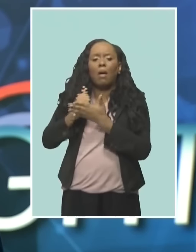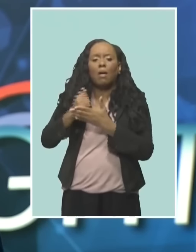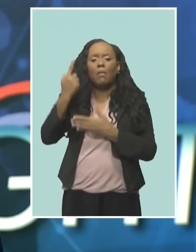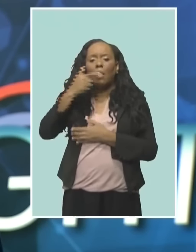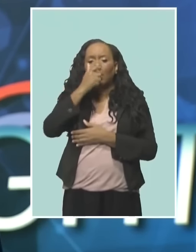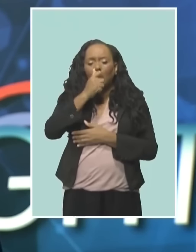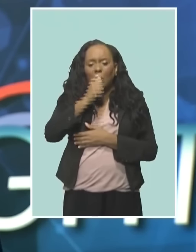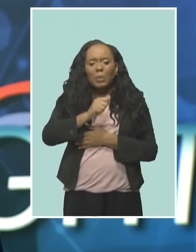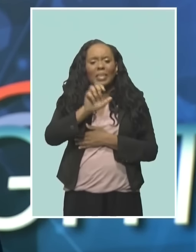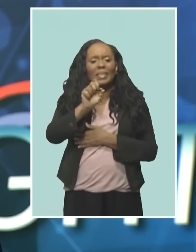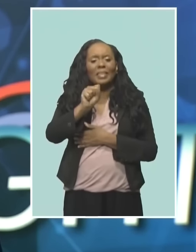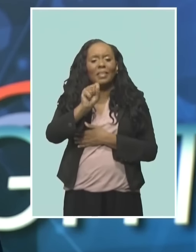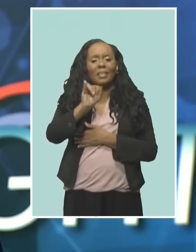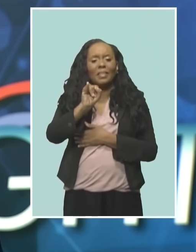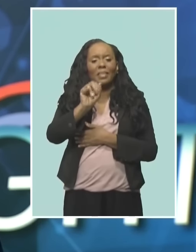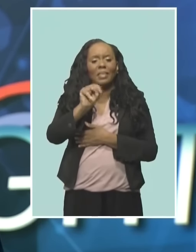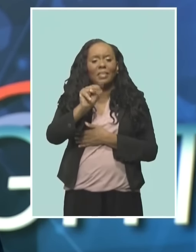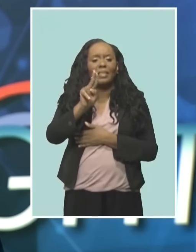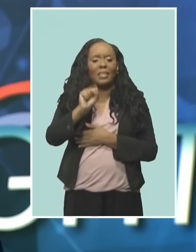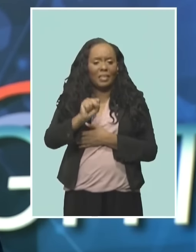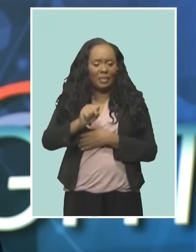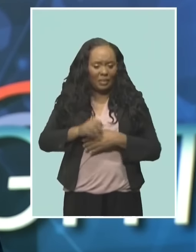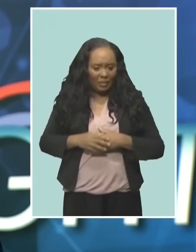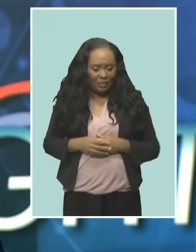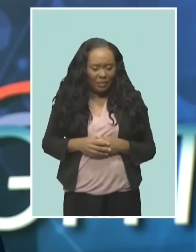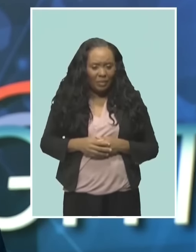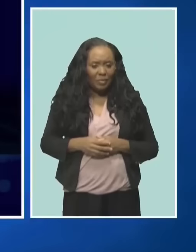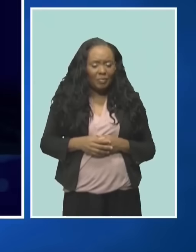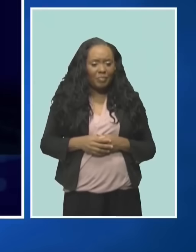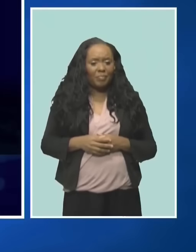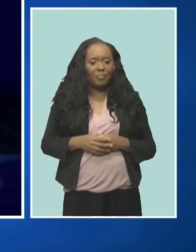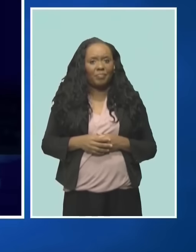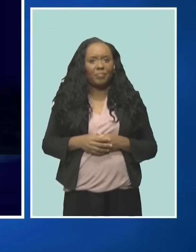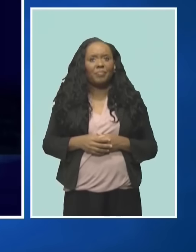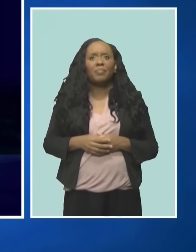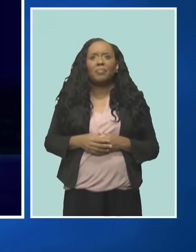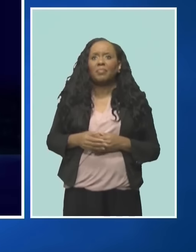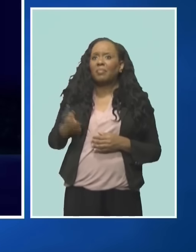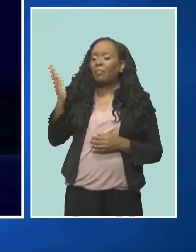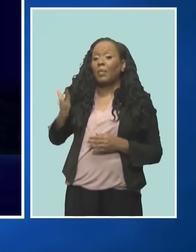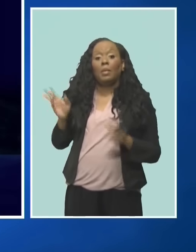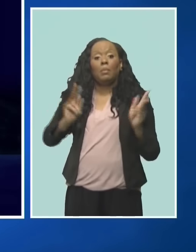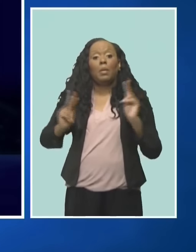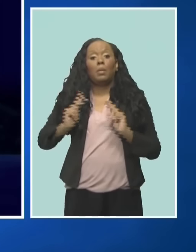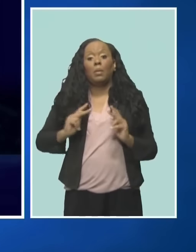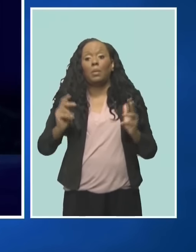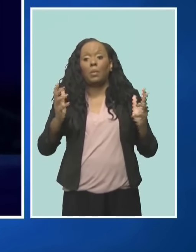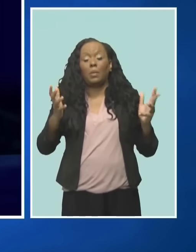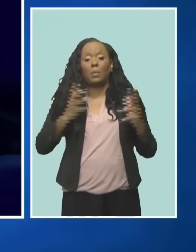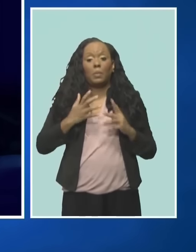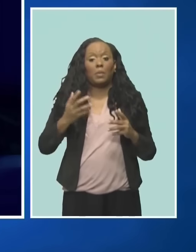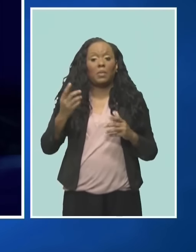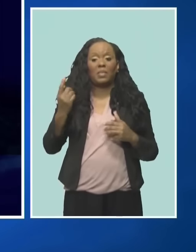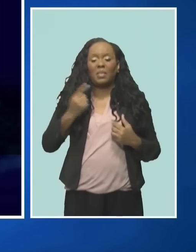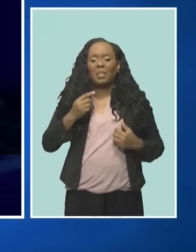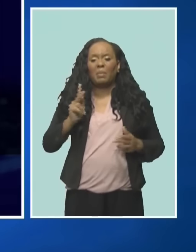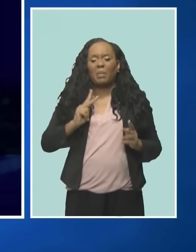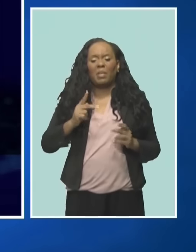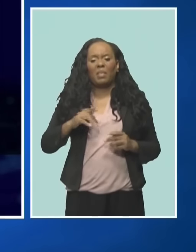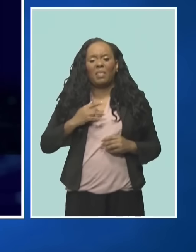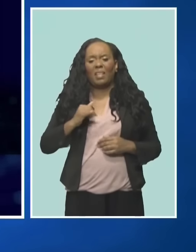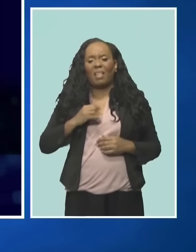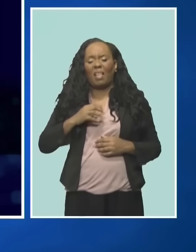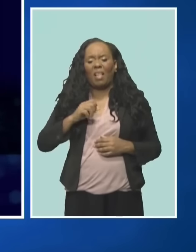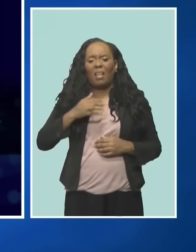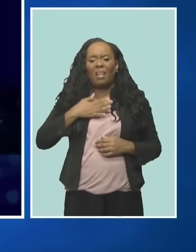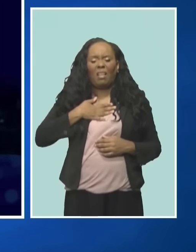to treat sinus-related conditions. Yeah, they want something obviously to dry up the nasal congestion, so that once that